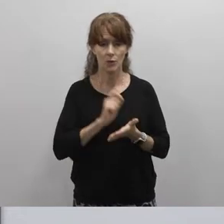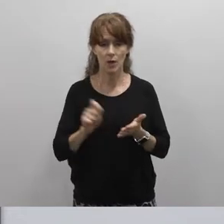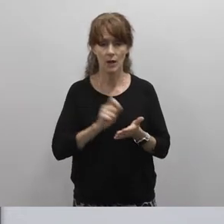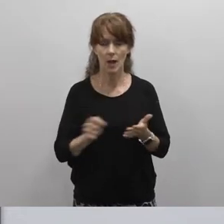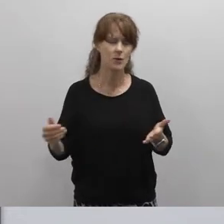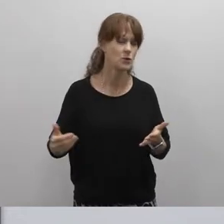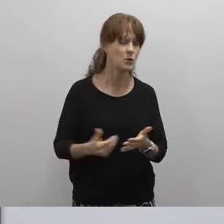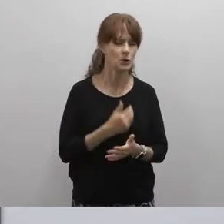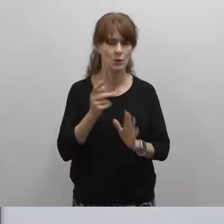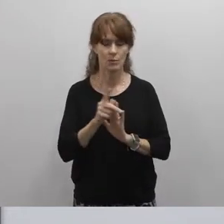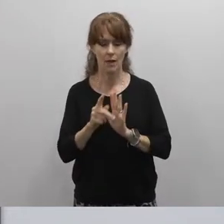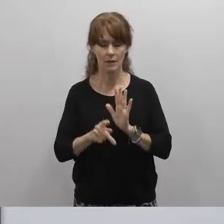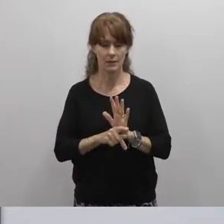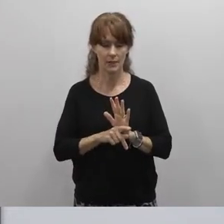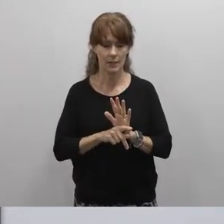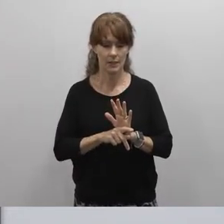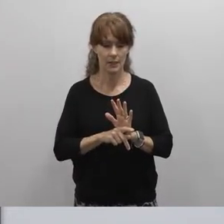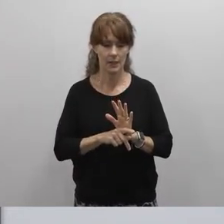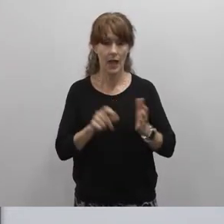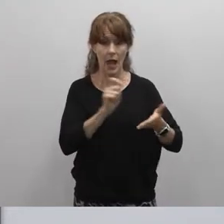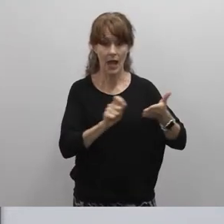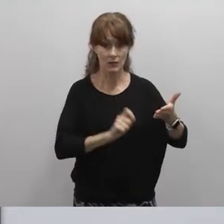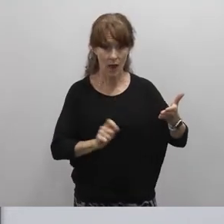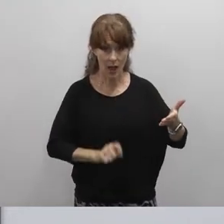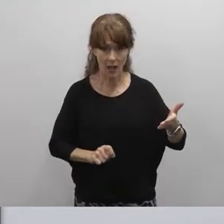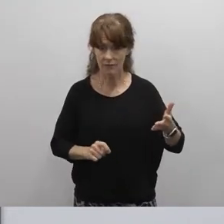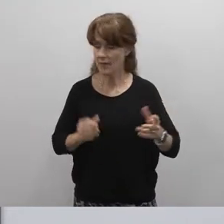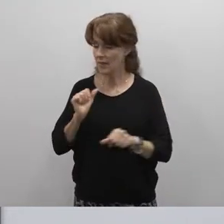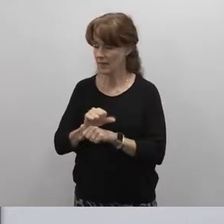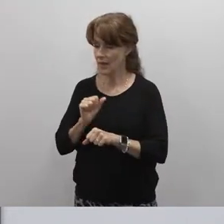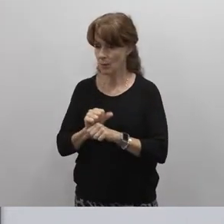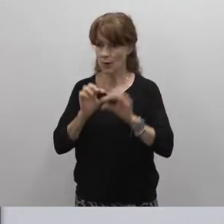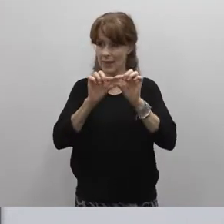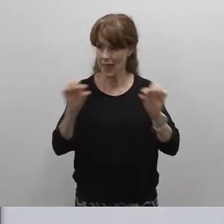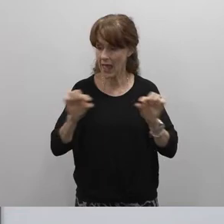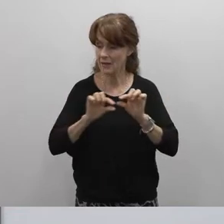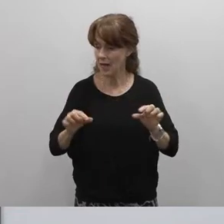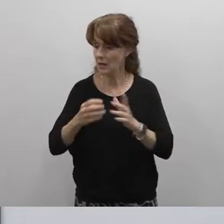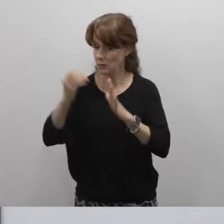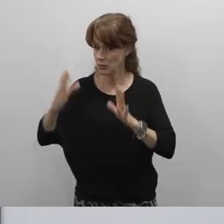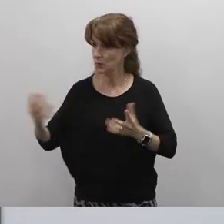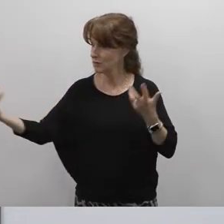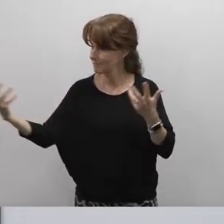new policy that I kind of like first drafted, and then we worked line by line with students.